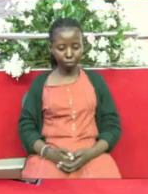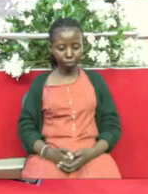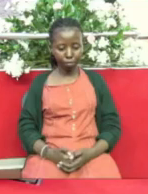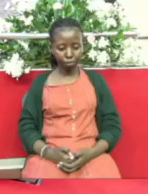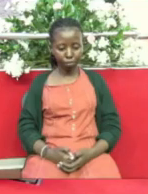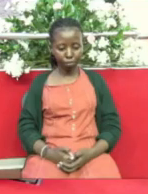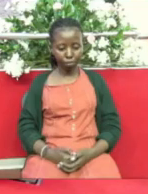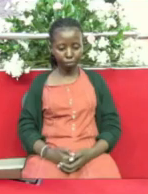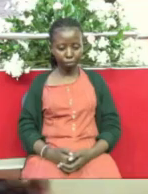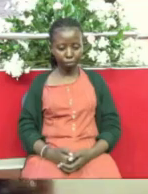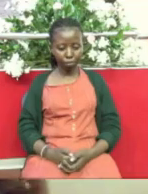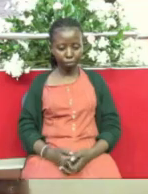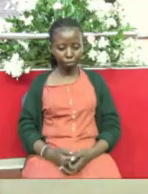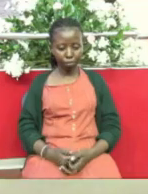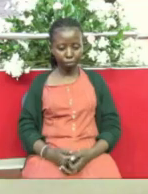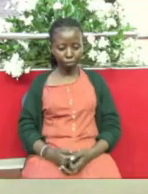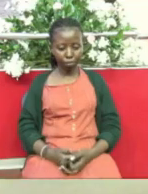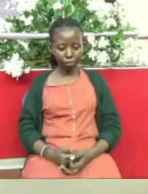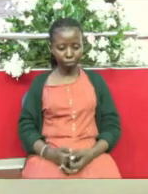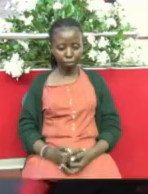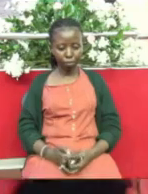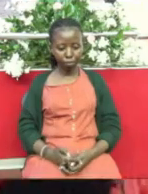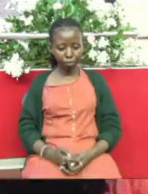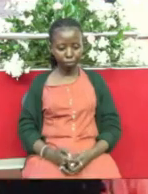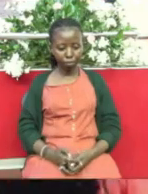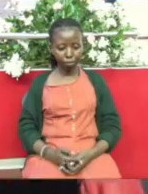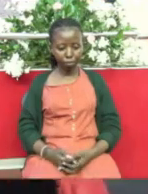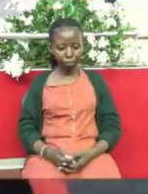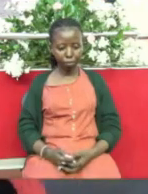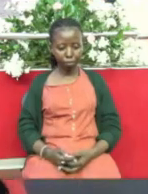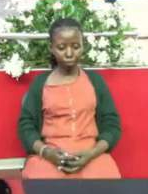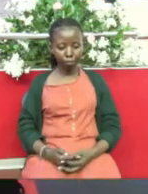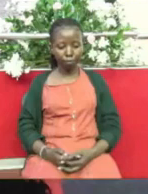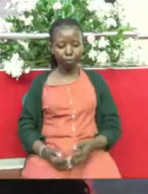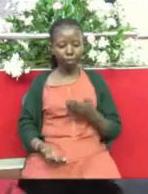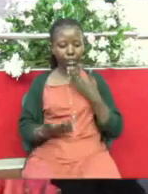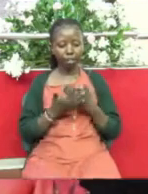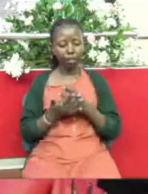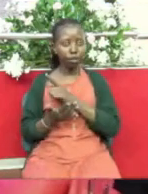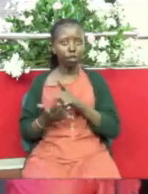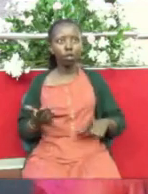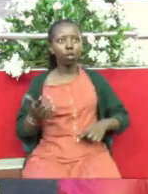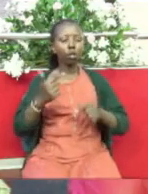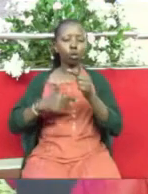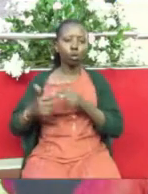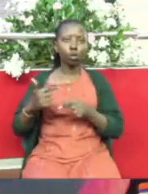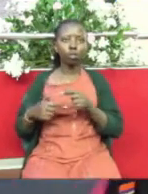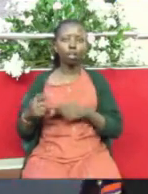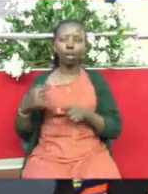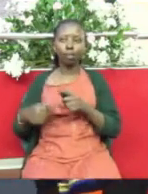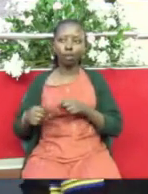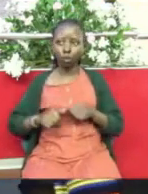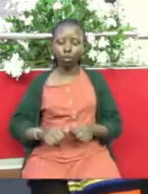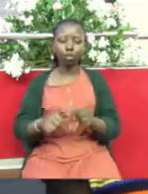you. Thank you, Lord. Thank you, Jesus. You can keep coming. Do not go home today unsaved. When